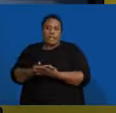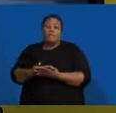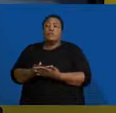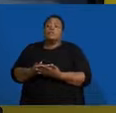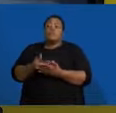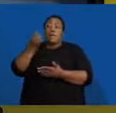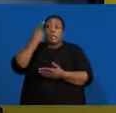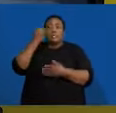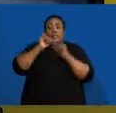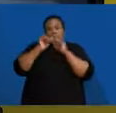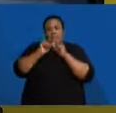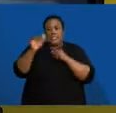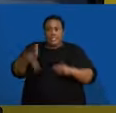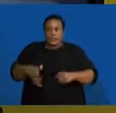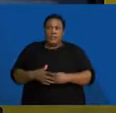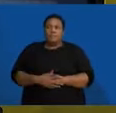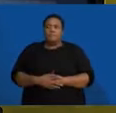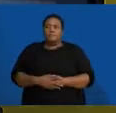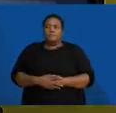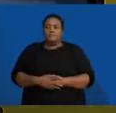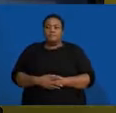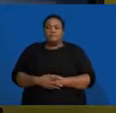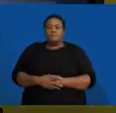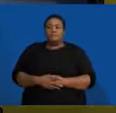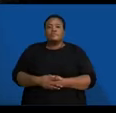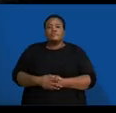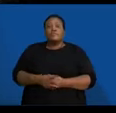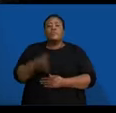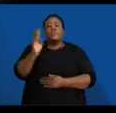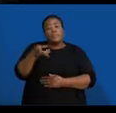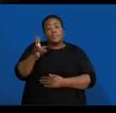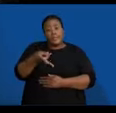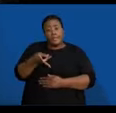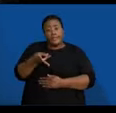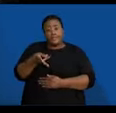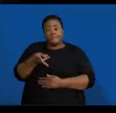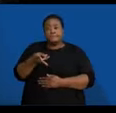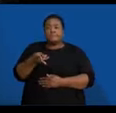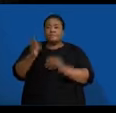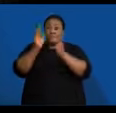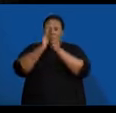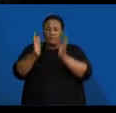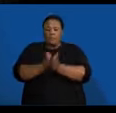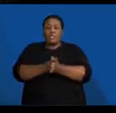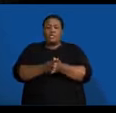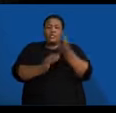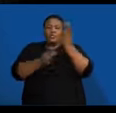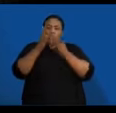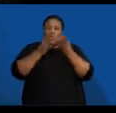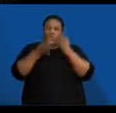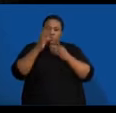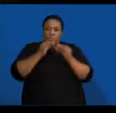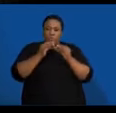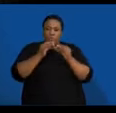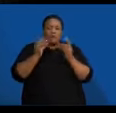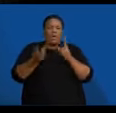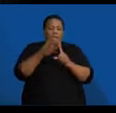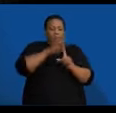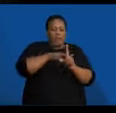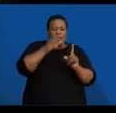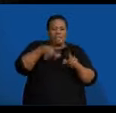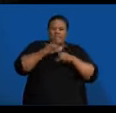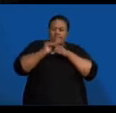way, way better. And then also, apply what you have learned by doing past papers. Go over